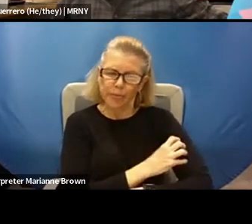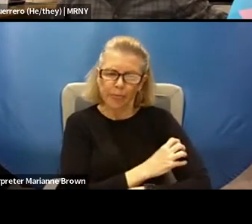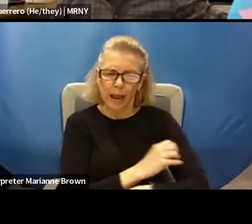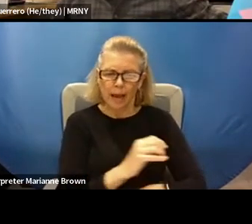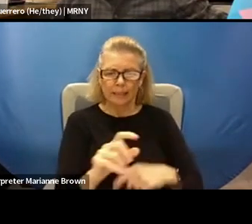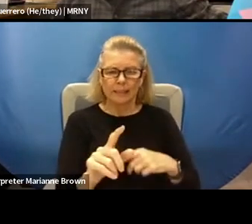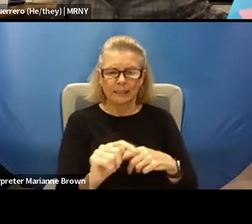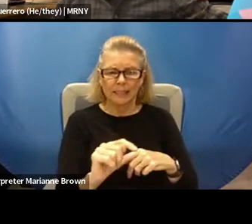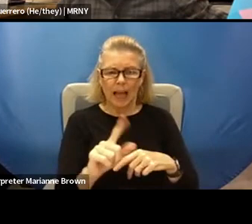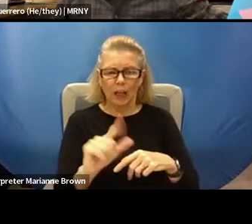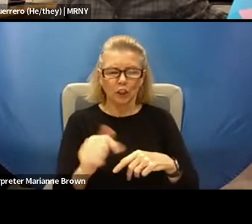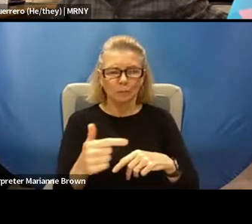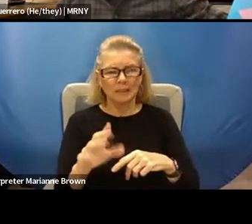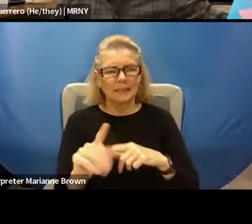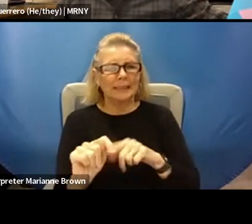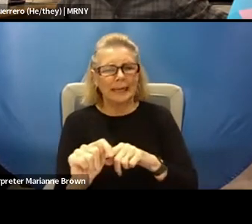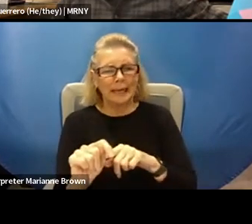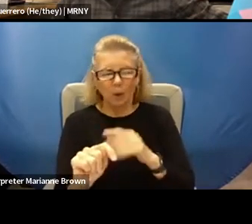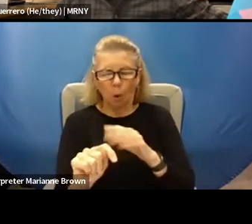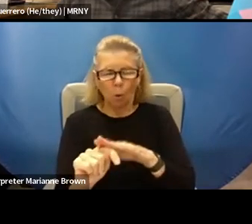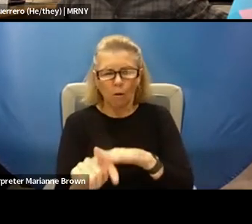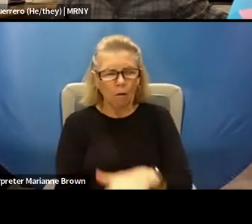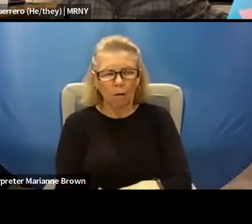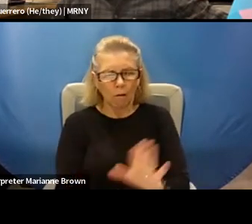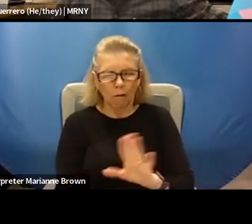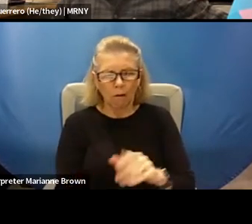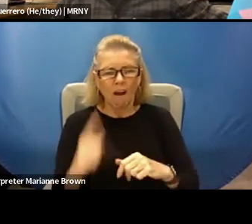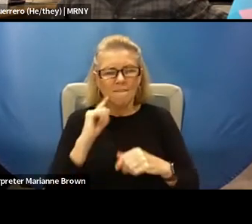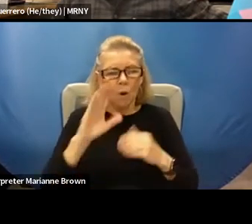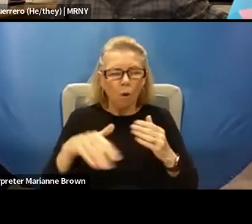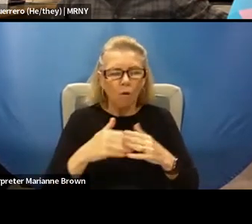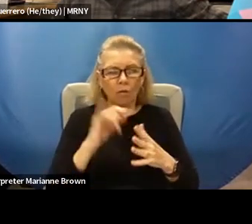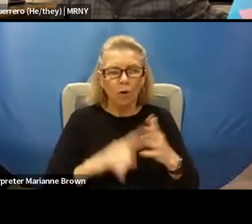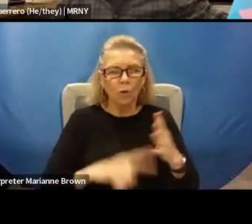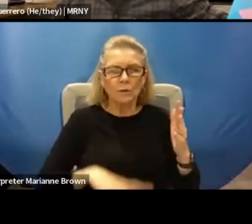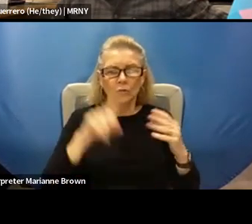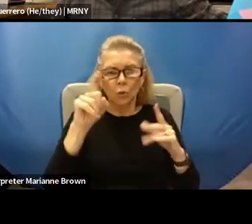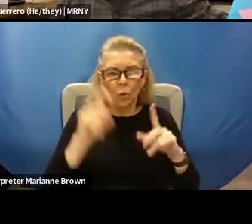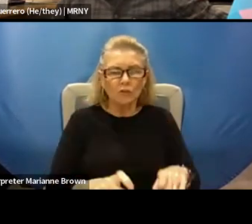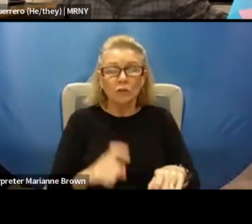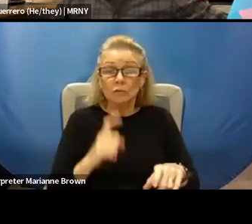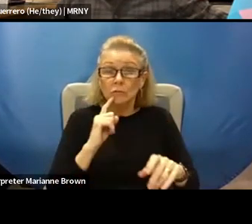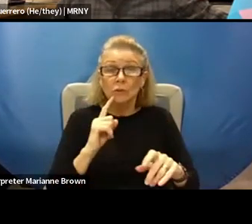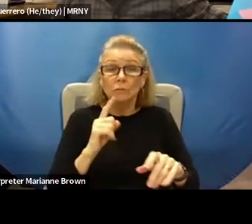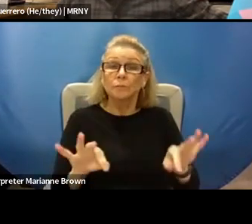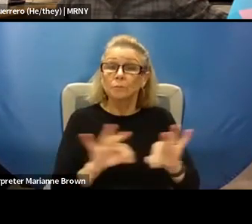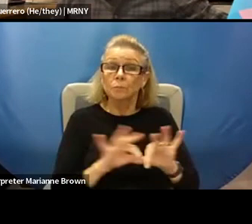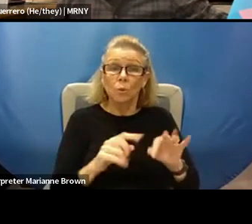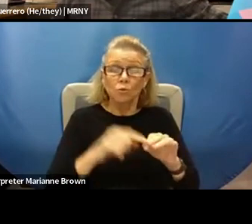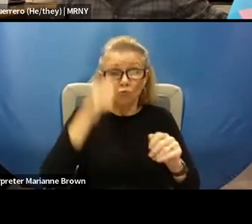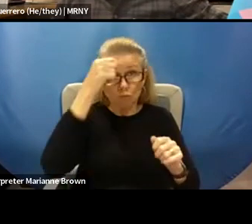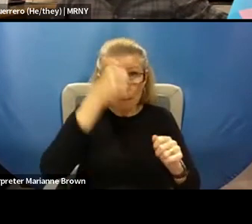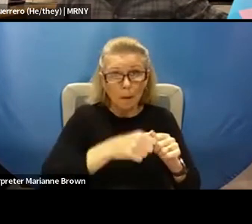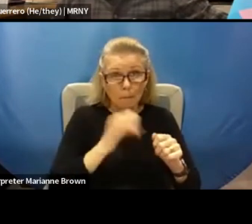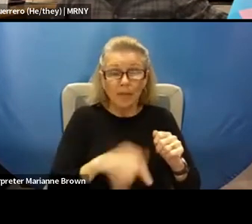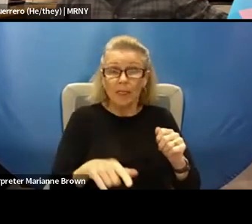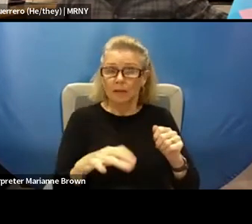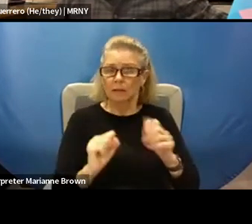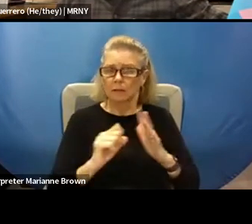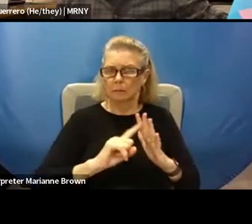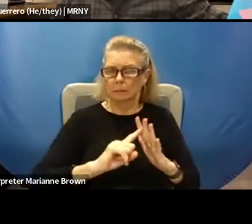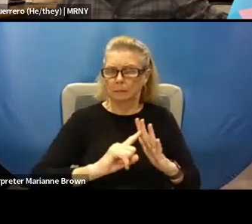visibility with all these questions, it's about remembering that this is the